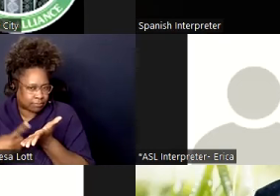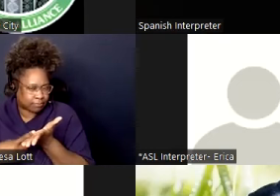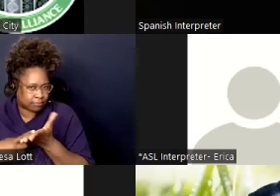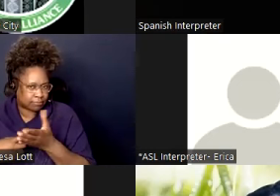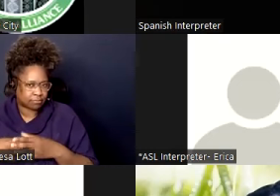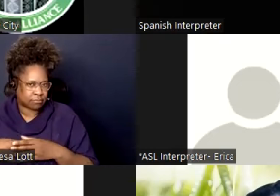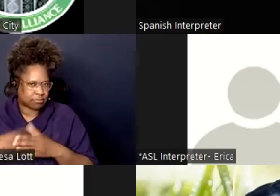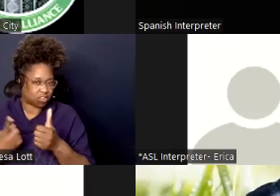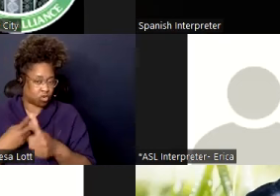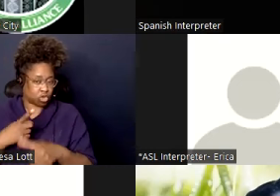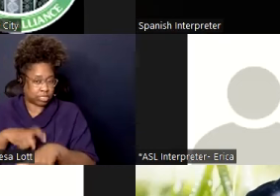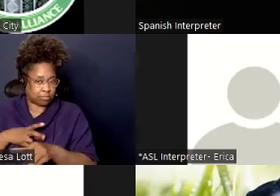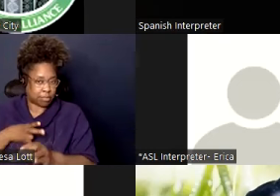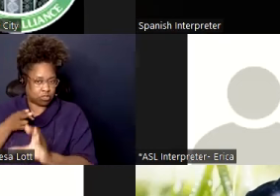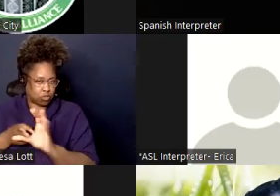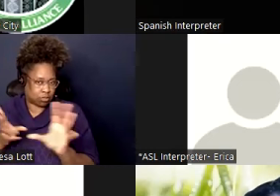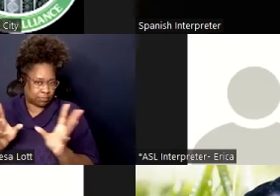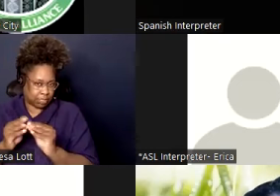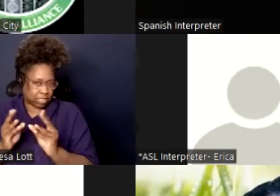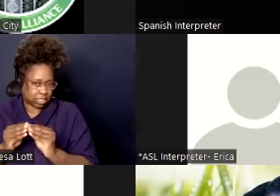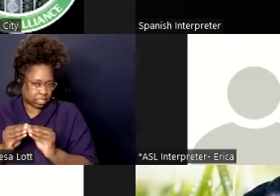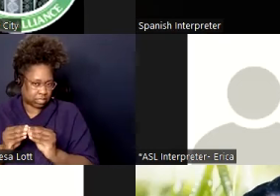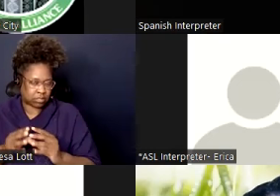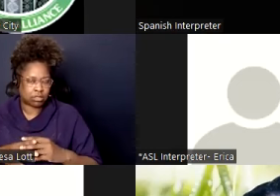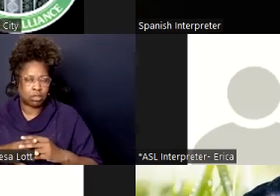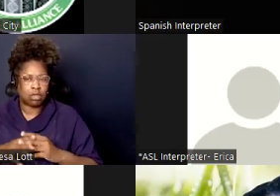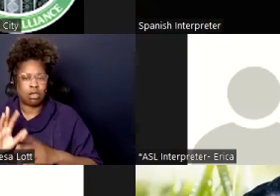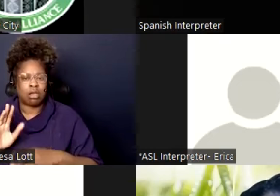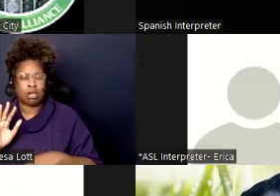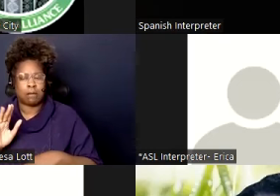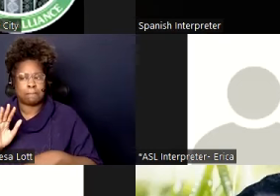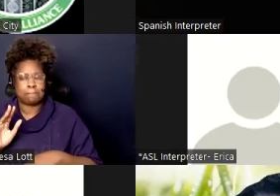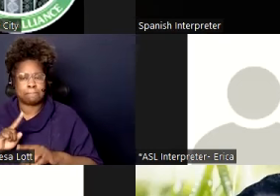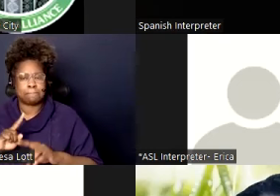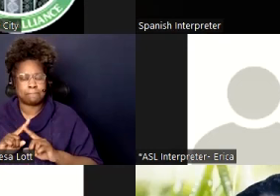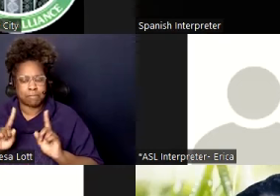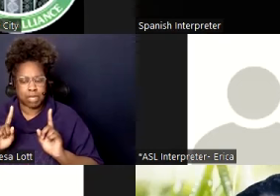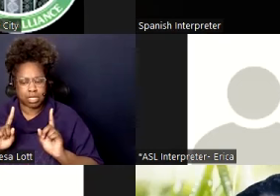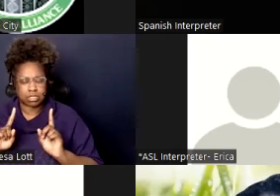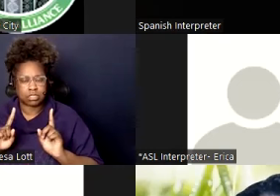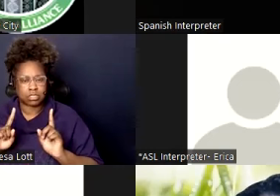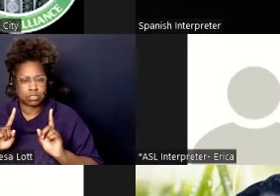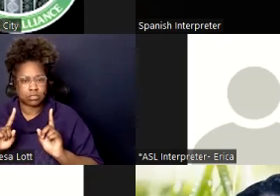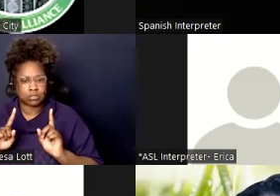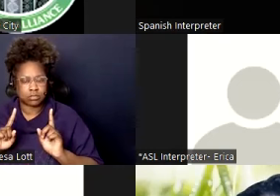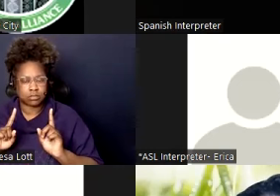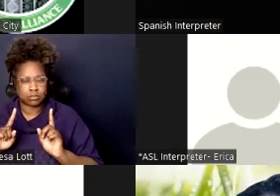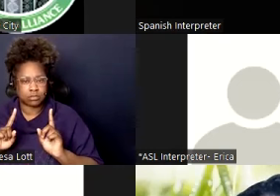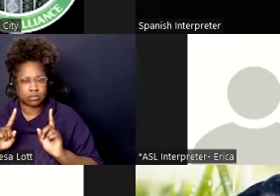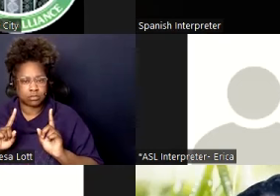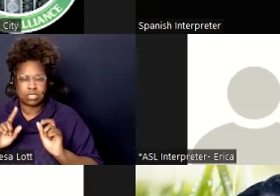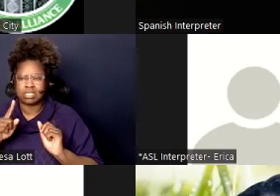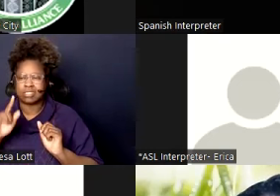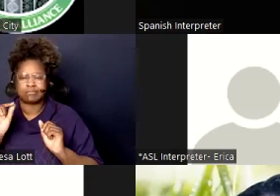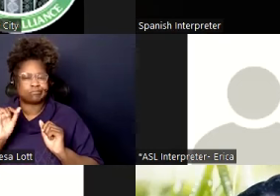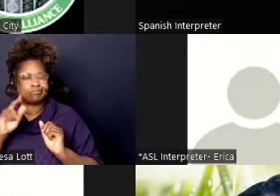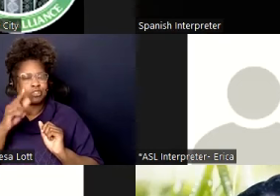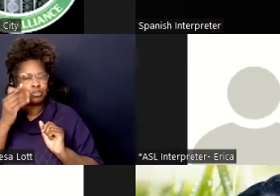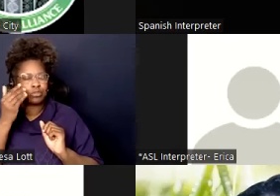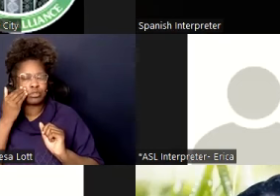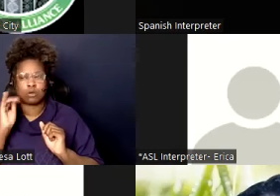the first time that I'm coming to one of these meetings. But there's been like